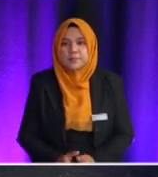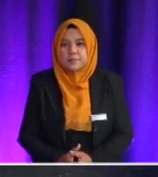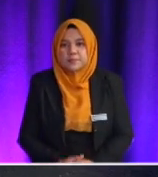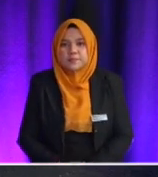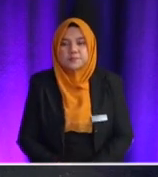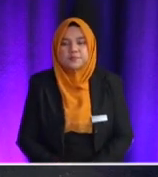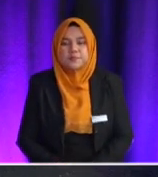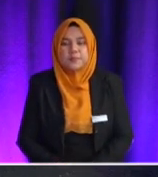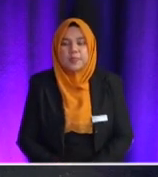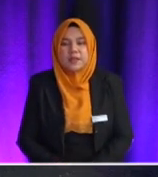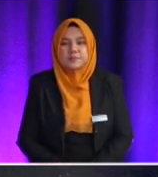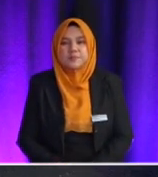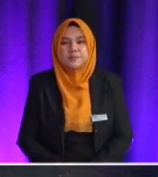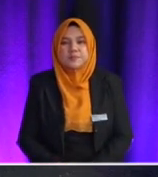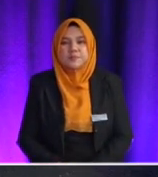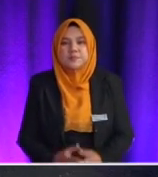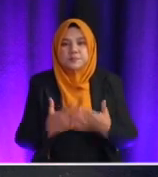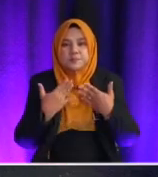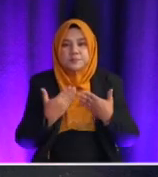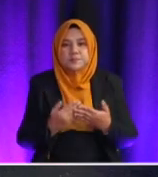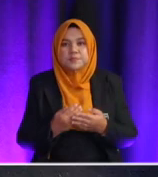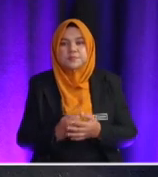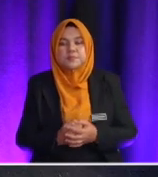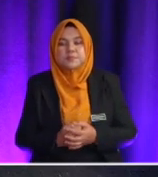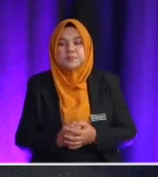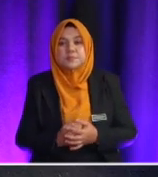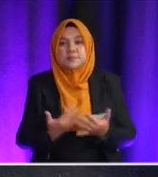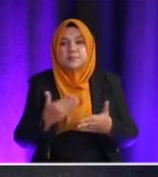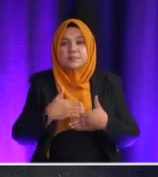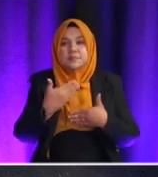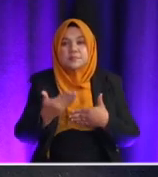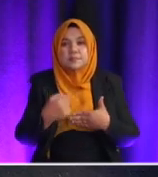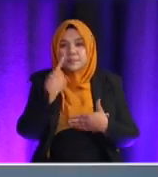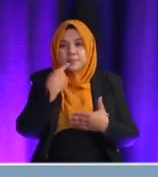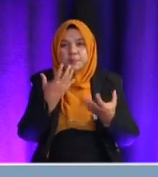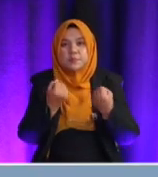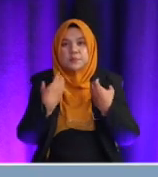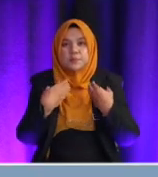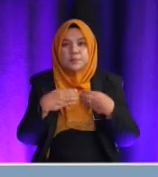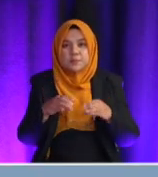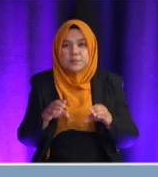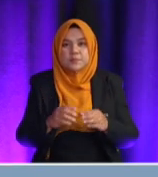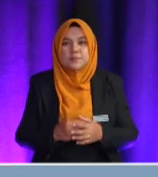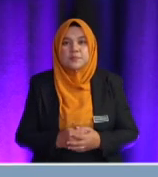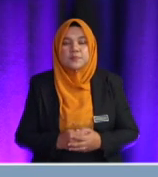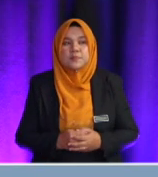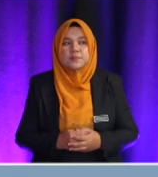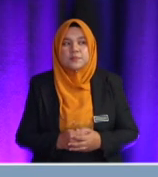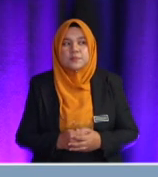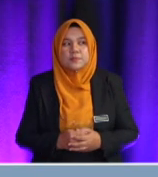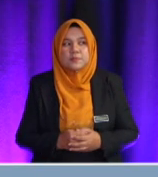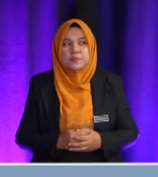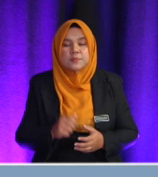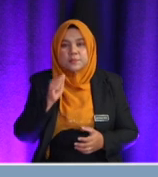of black. Yeah, right. Thank you. Okay. Who's next? Who's next? Who wants to try? Oh, okay,